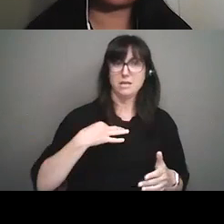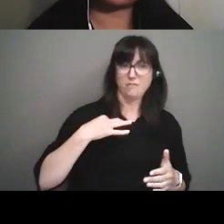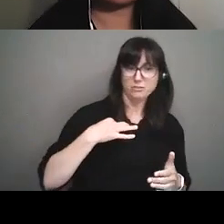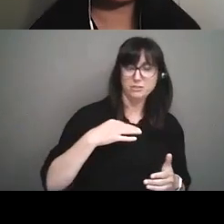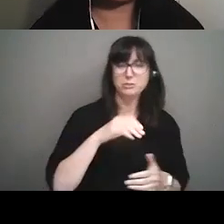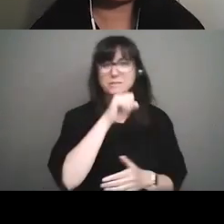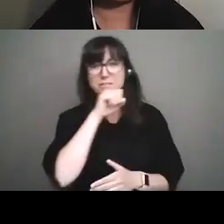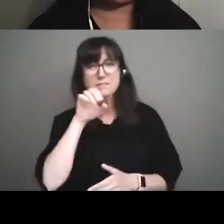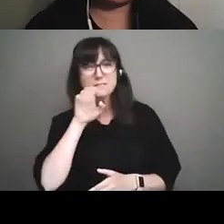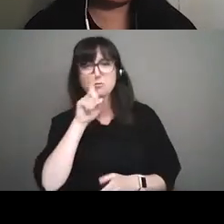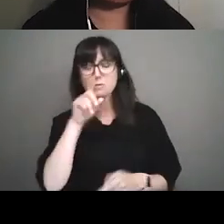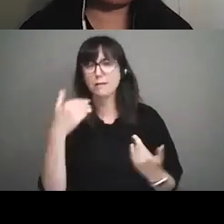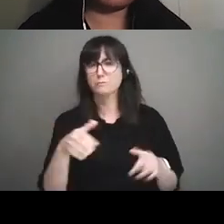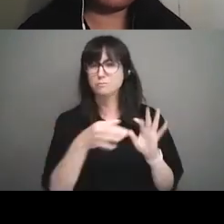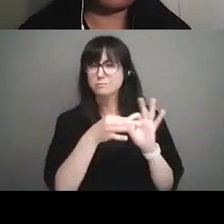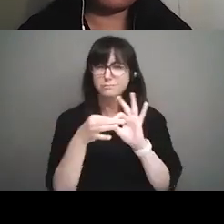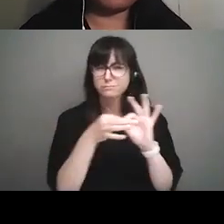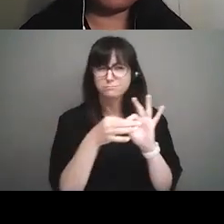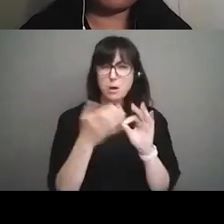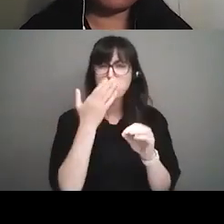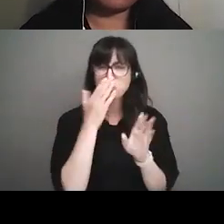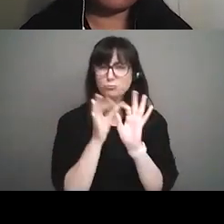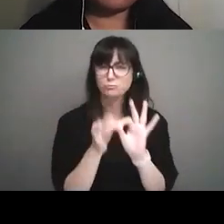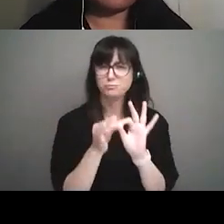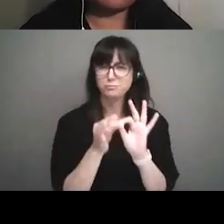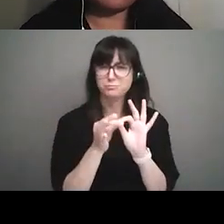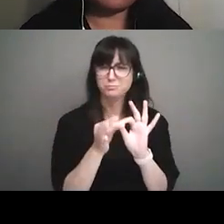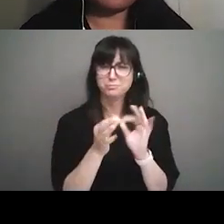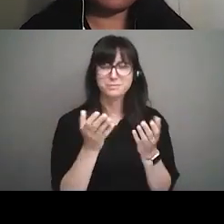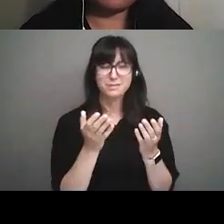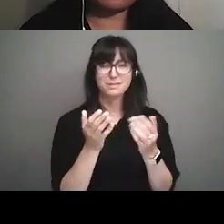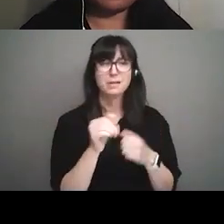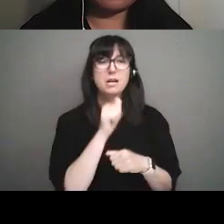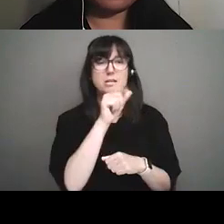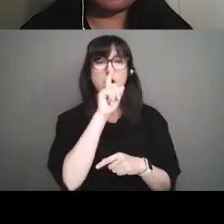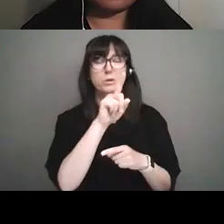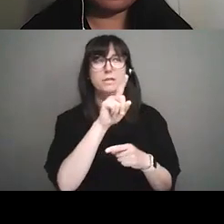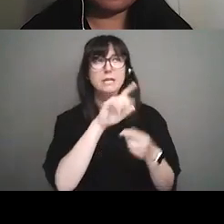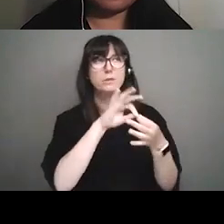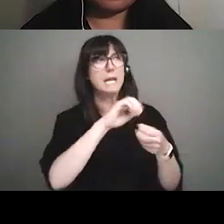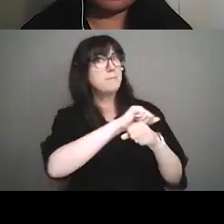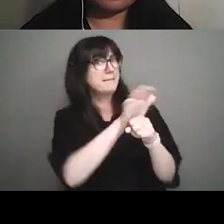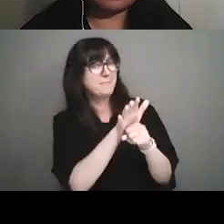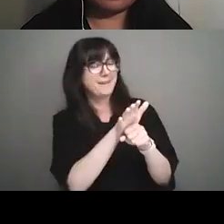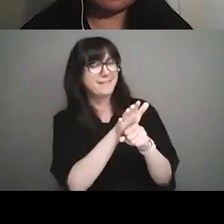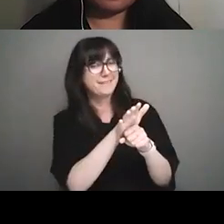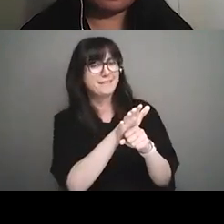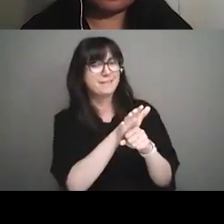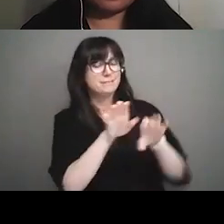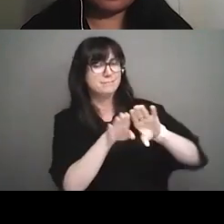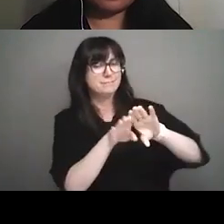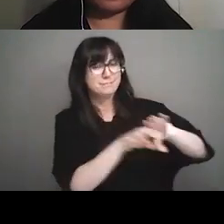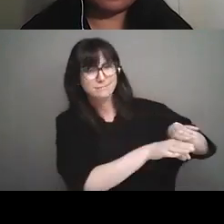personal connections and friendships. And it becomes less so a conversation about a pandemic and